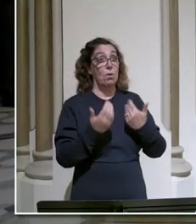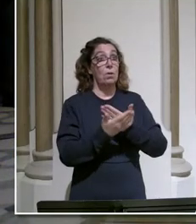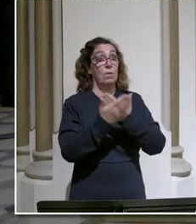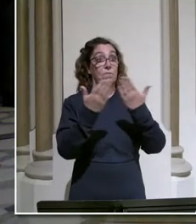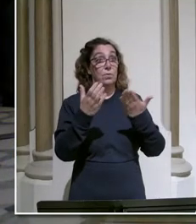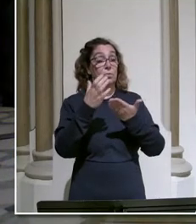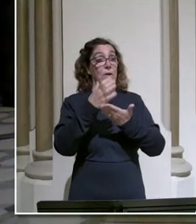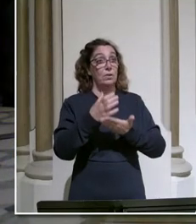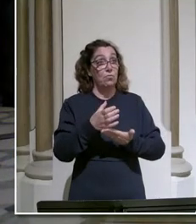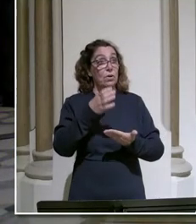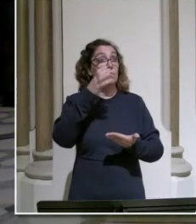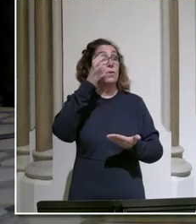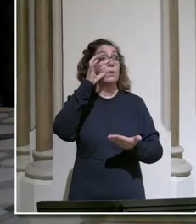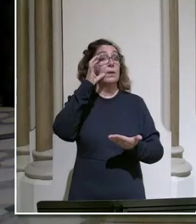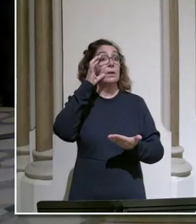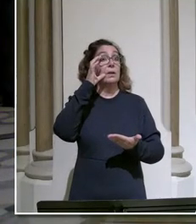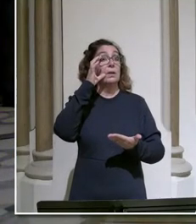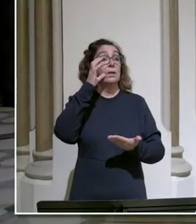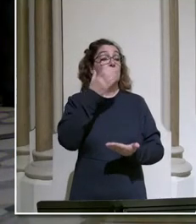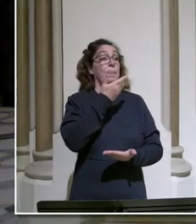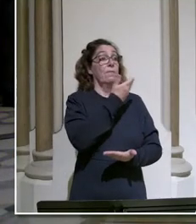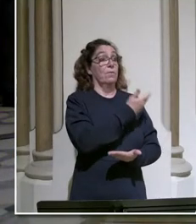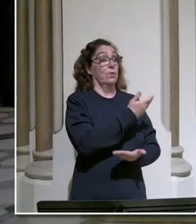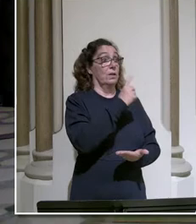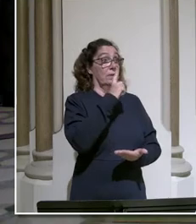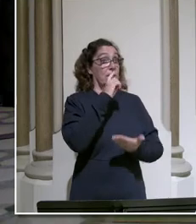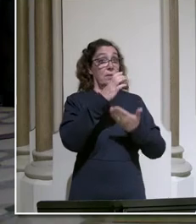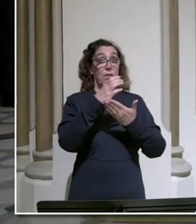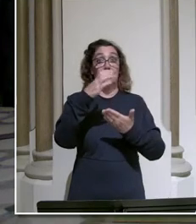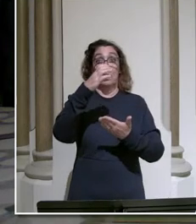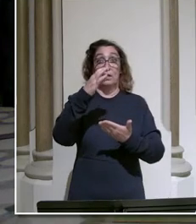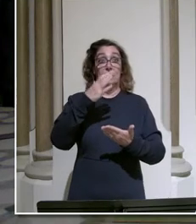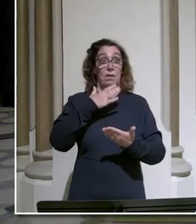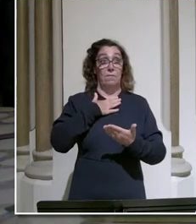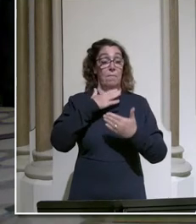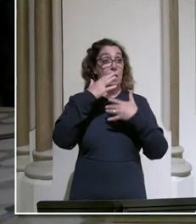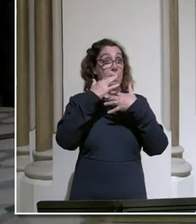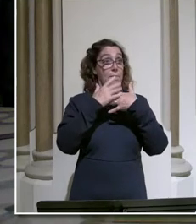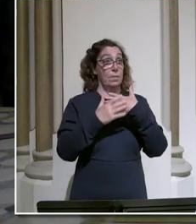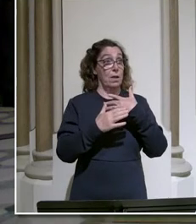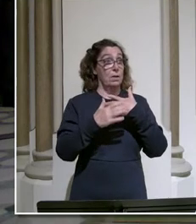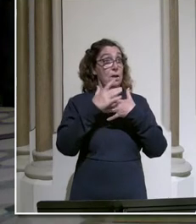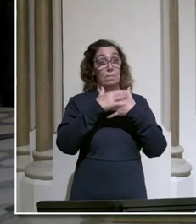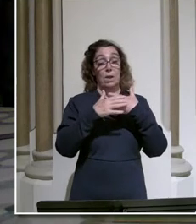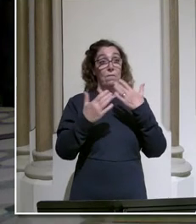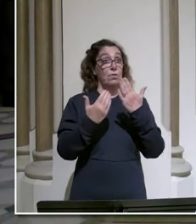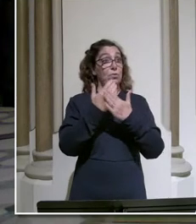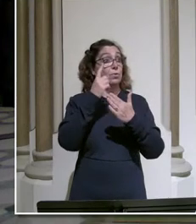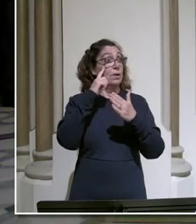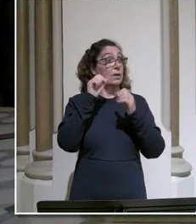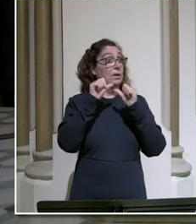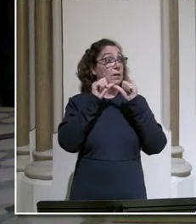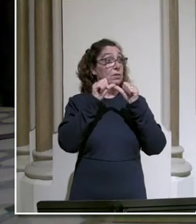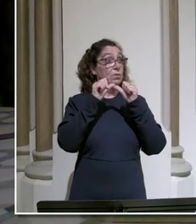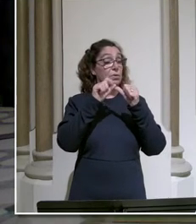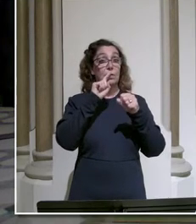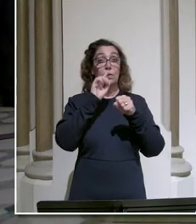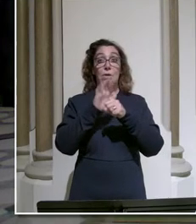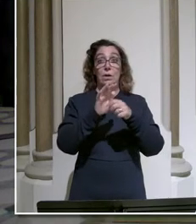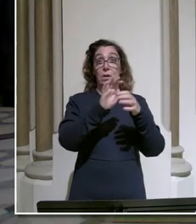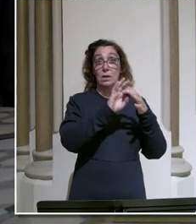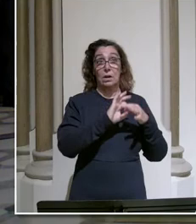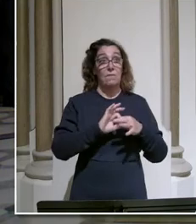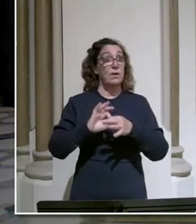and drink from it, for this is the chalice of my blood, the blood of the new and eternal